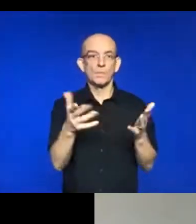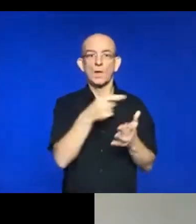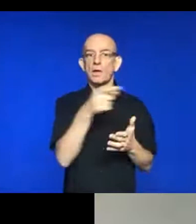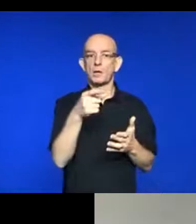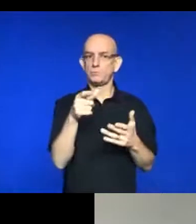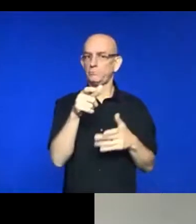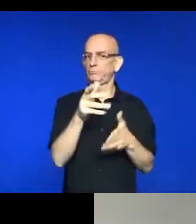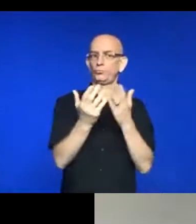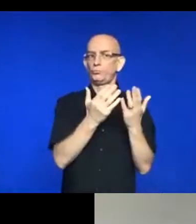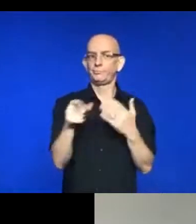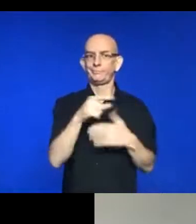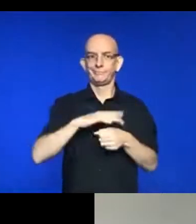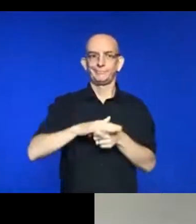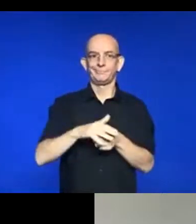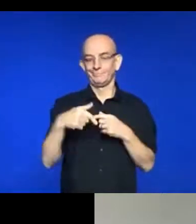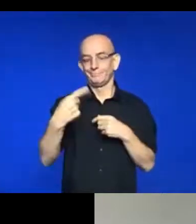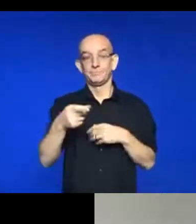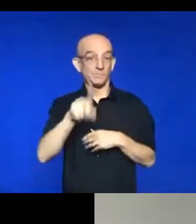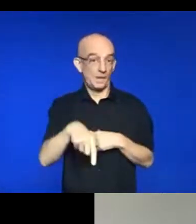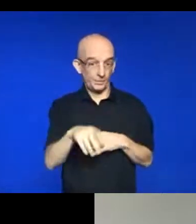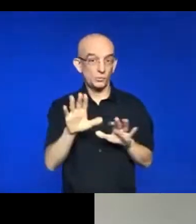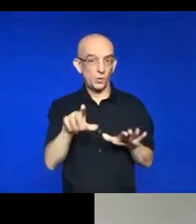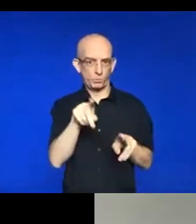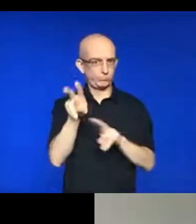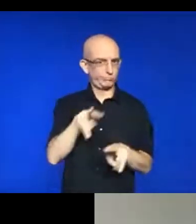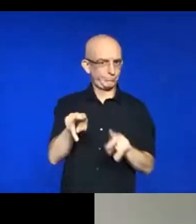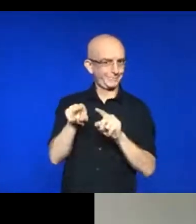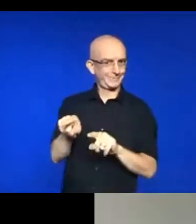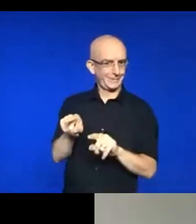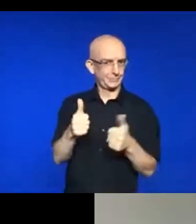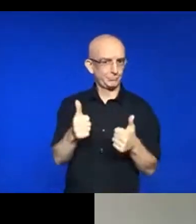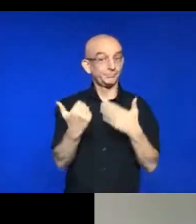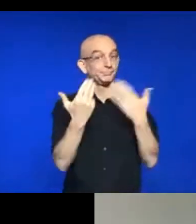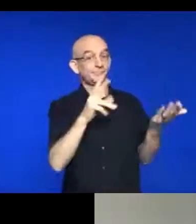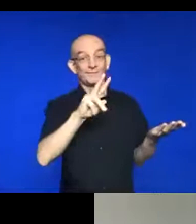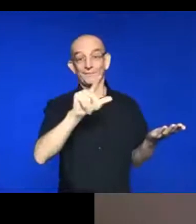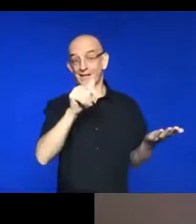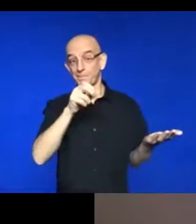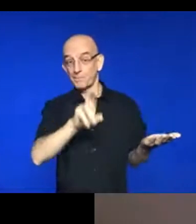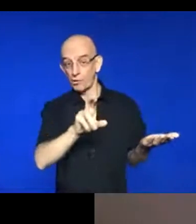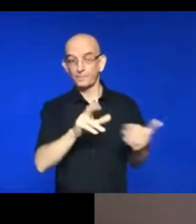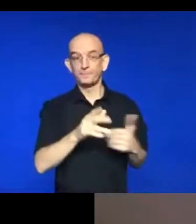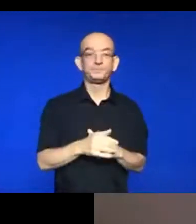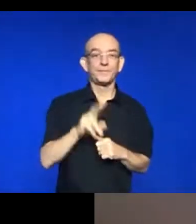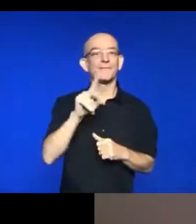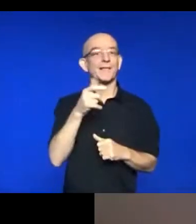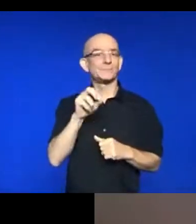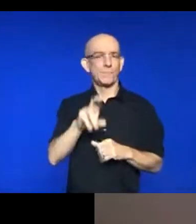Vladimir. Thank you. Thank you very much, Diane, Asma. It was really great presentation, and really once again